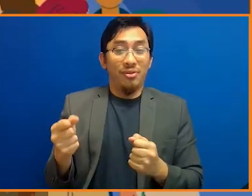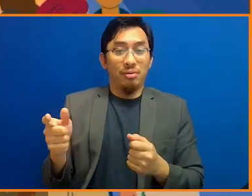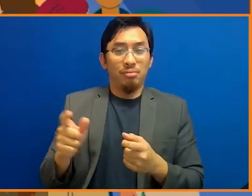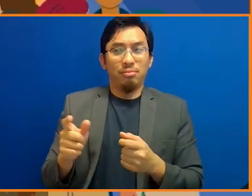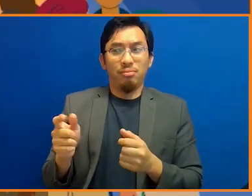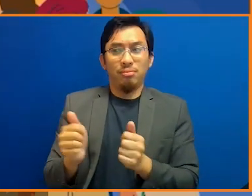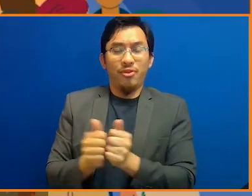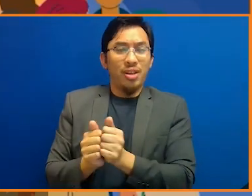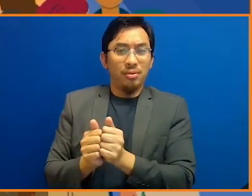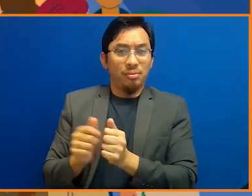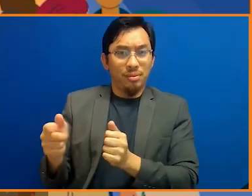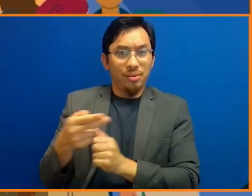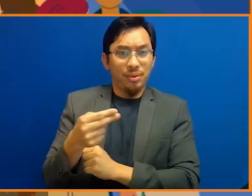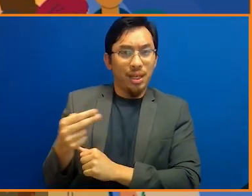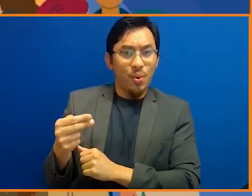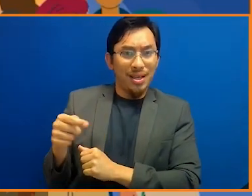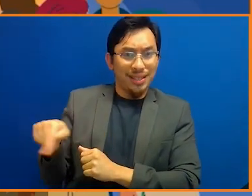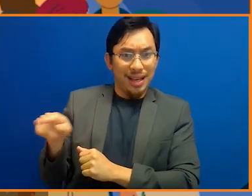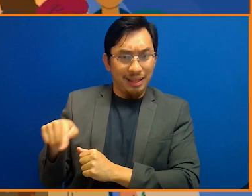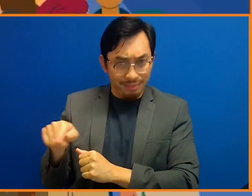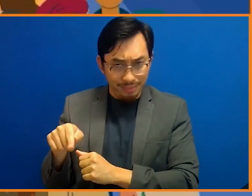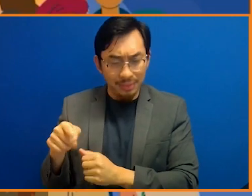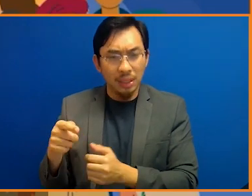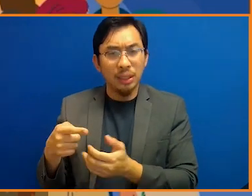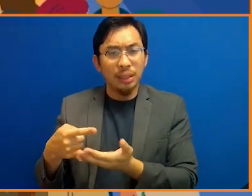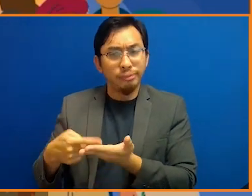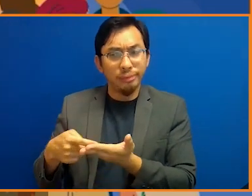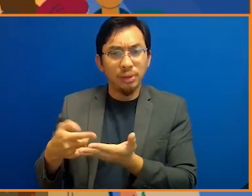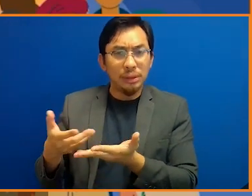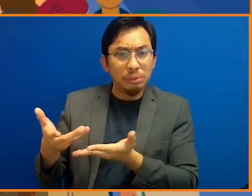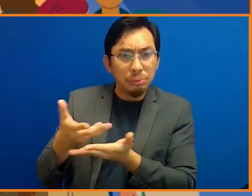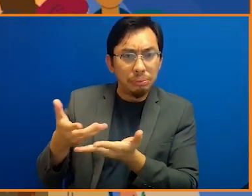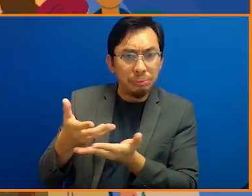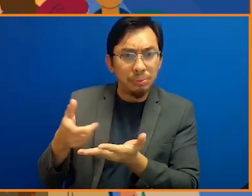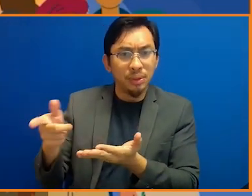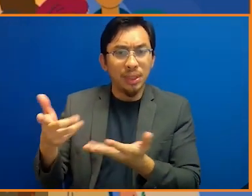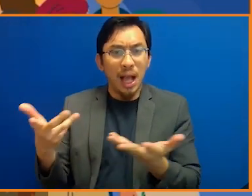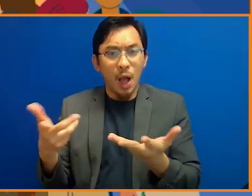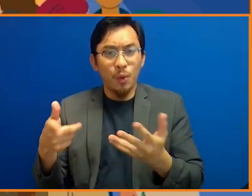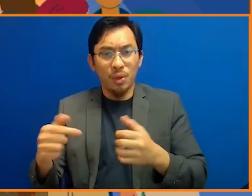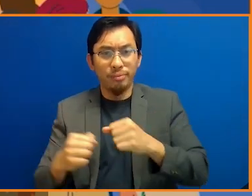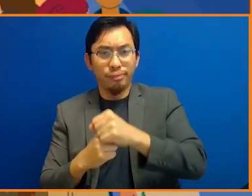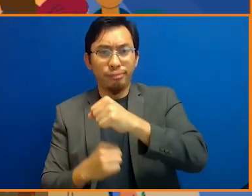brought some colleagues from Indonesia, and we have been discussed about